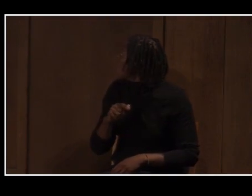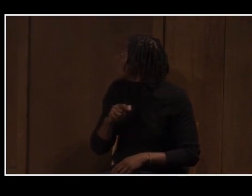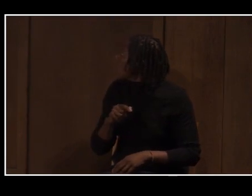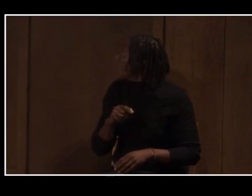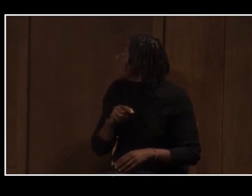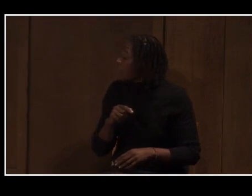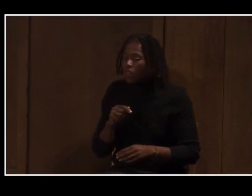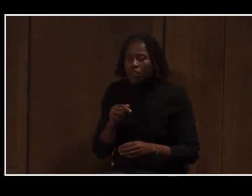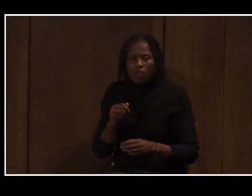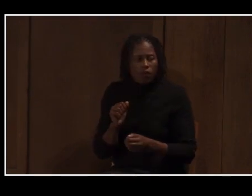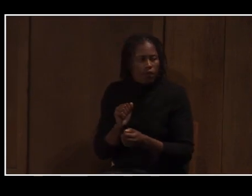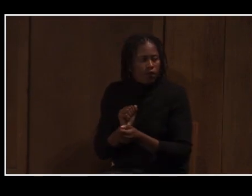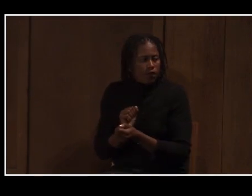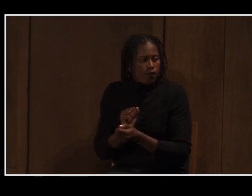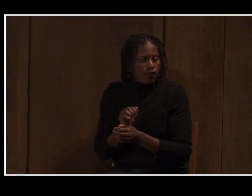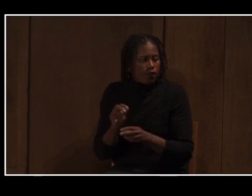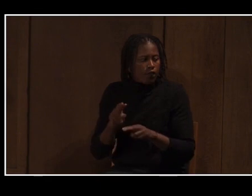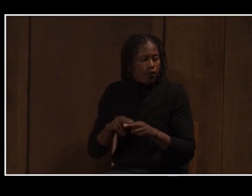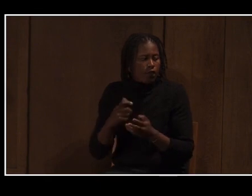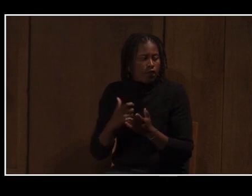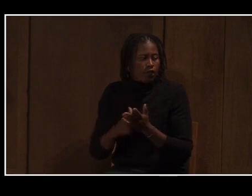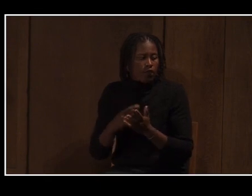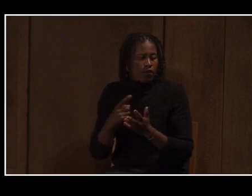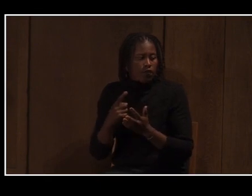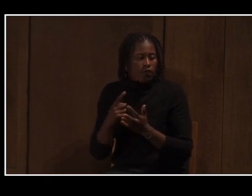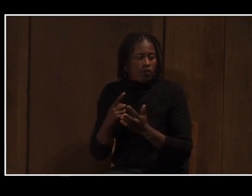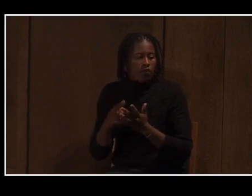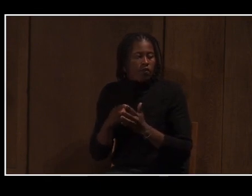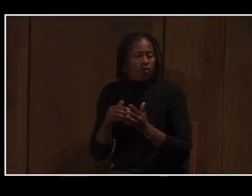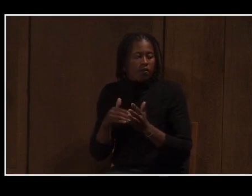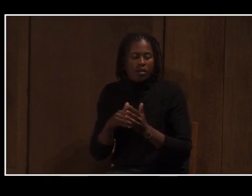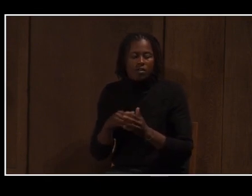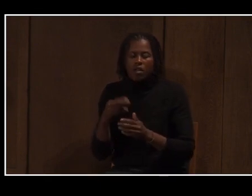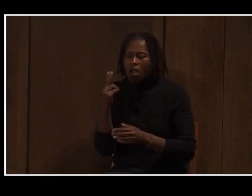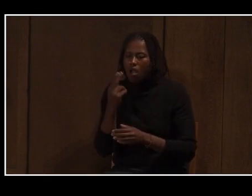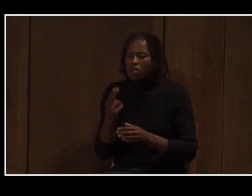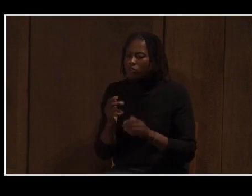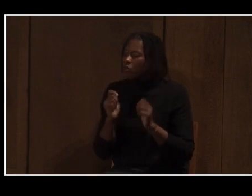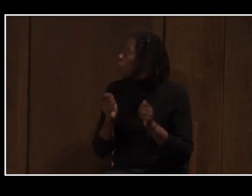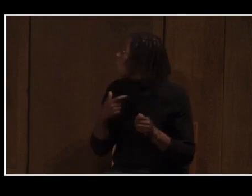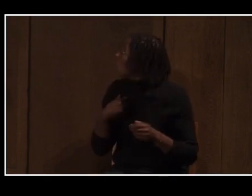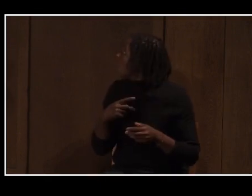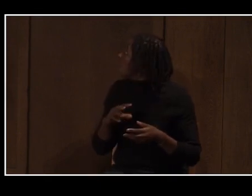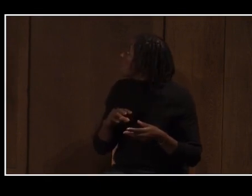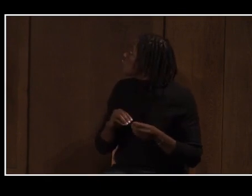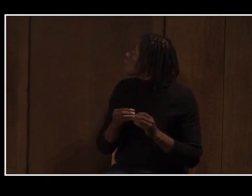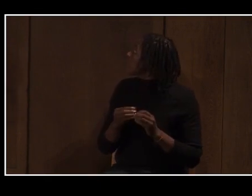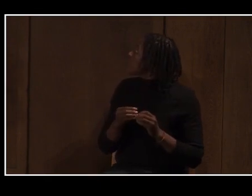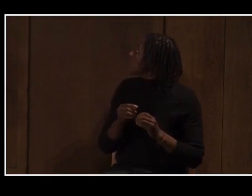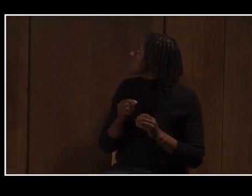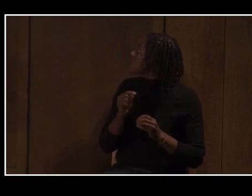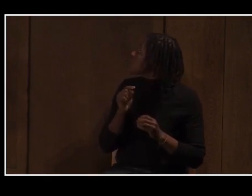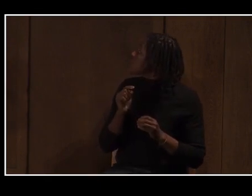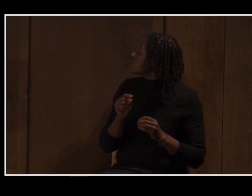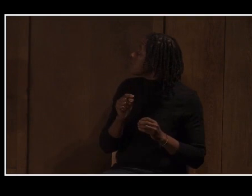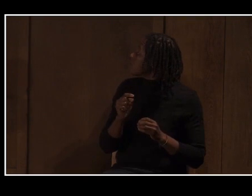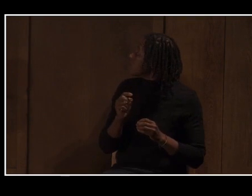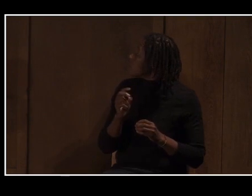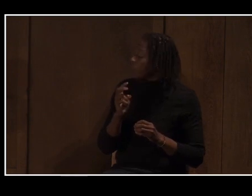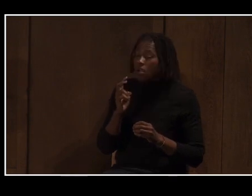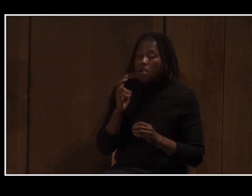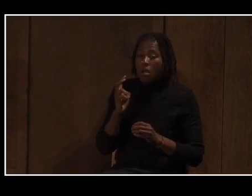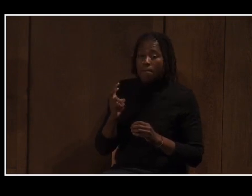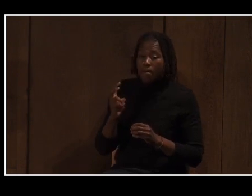did. I created a kind of pavilion in the shape of a bus stop from Central Asia outside of Frieze in the